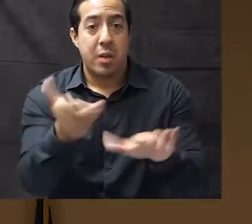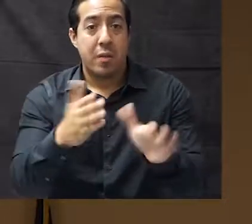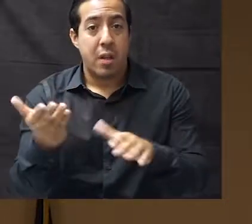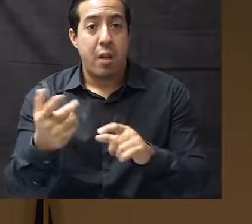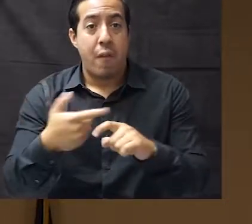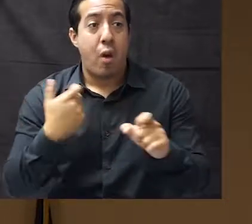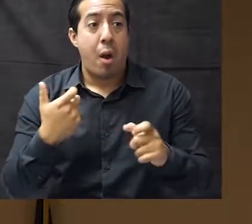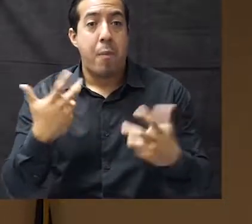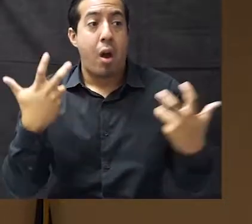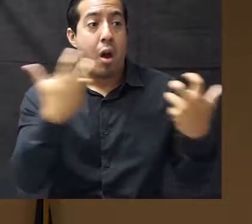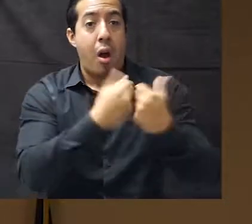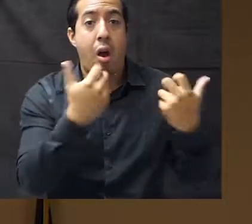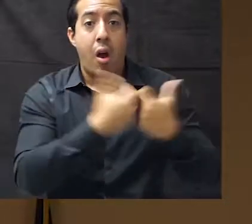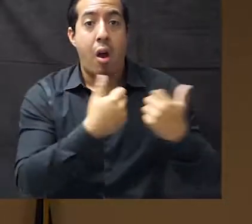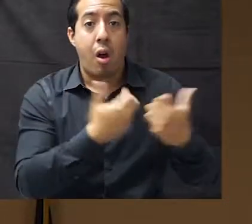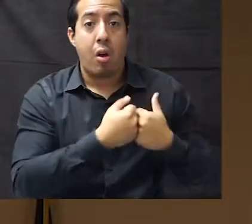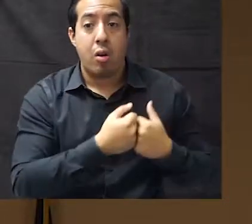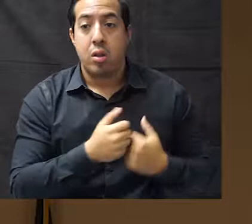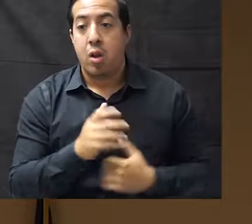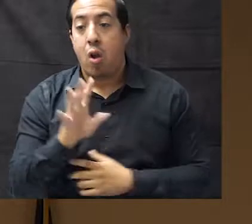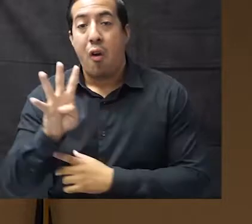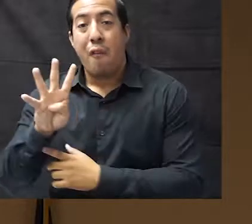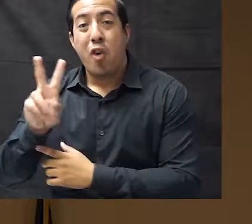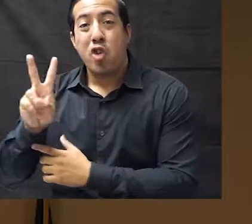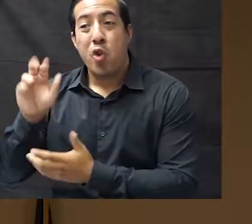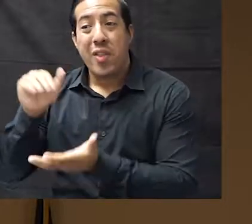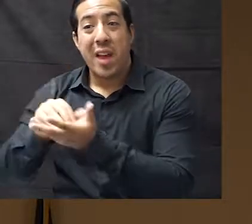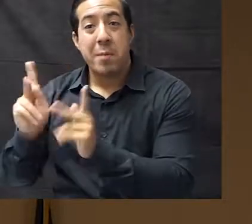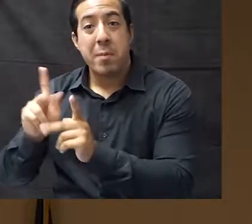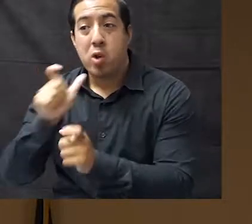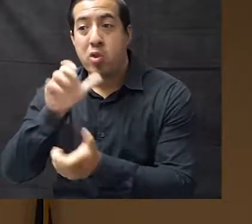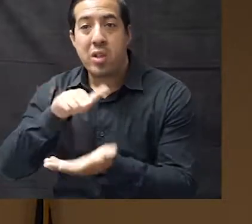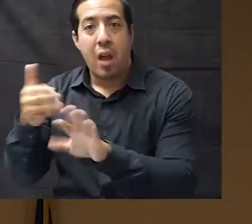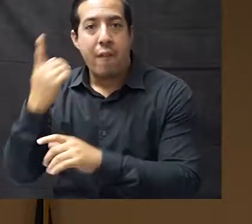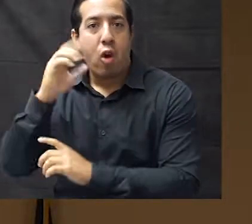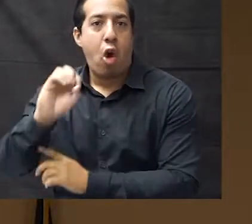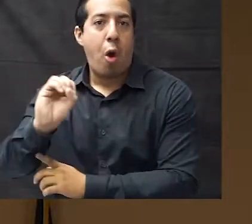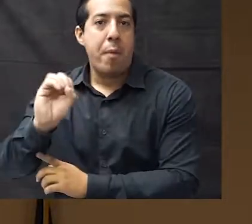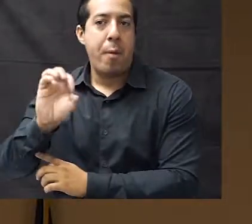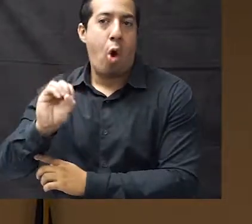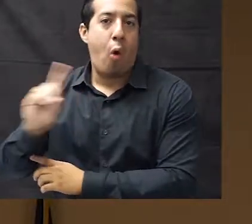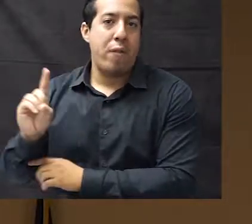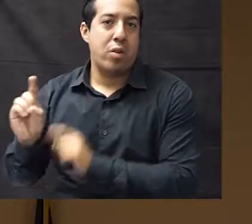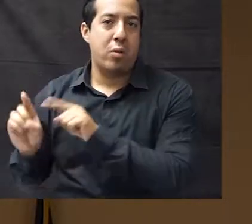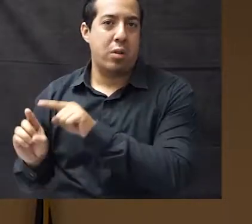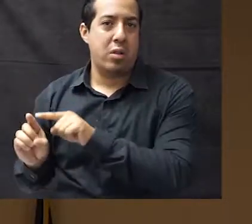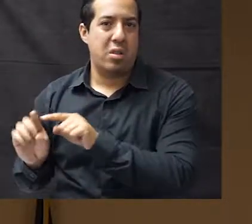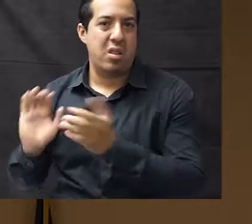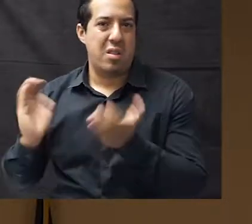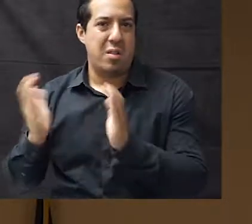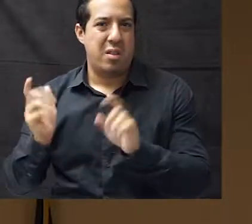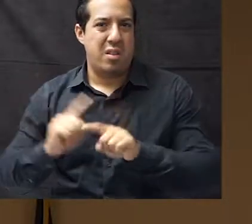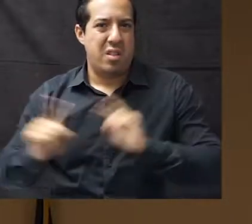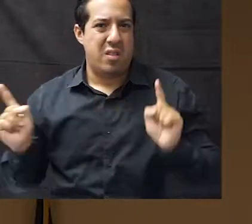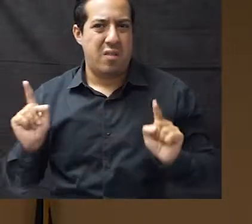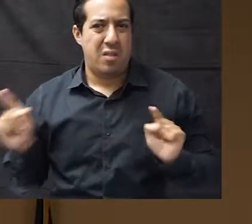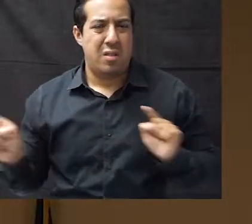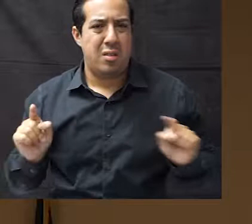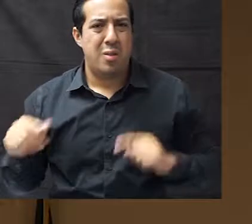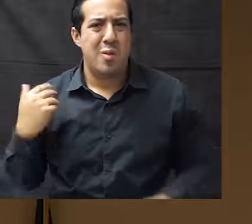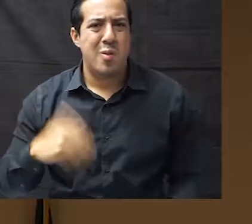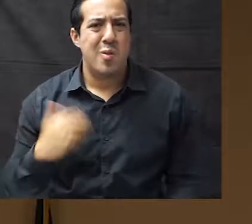about 30,000 deaths from auto accidents. There were 42,000 people that died from opioid overdoses